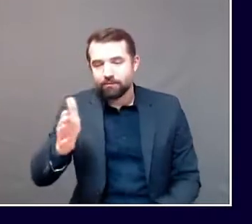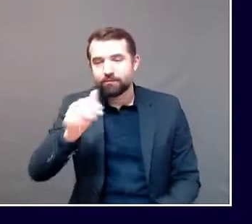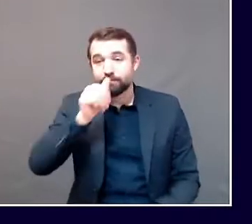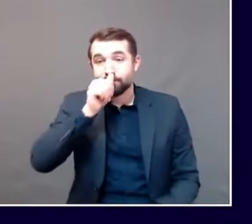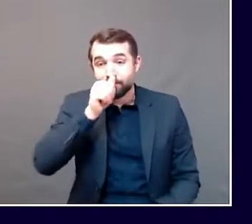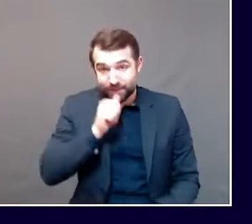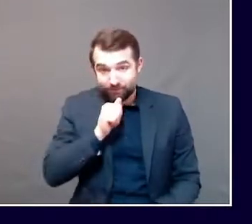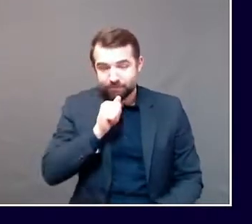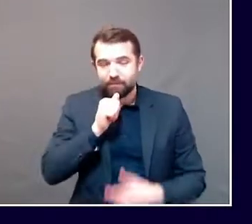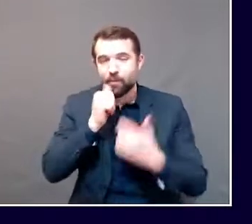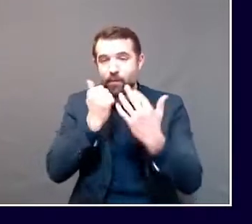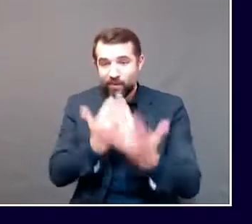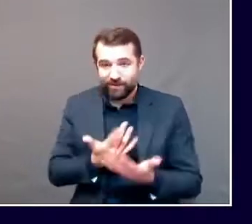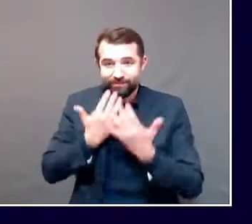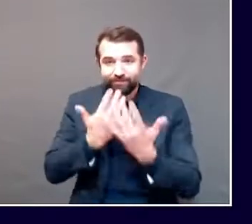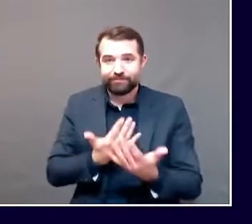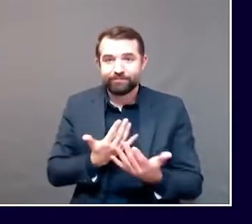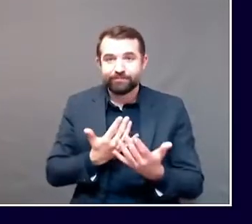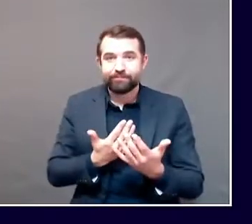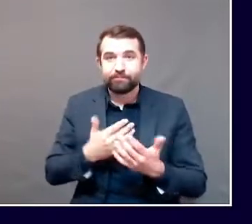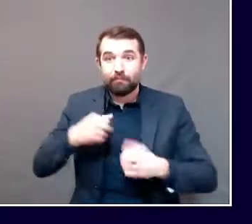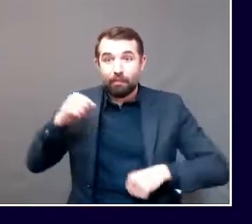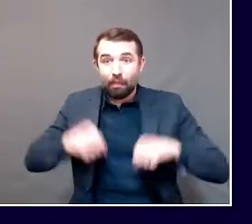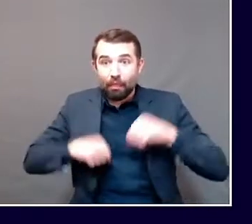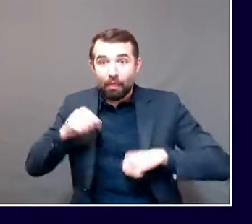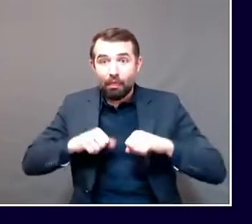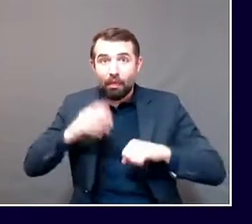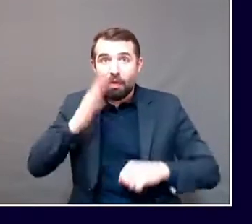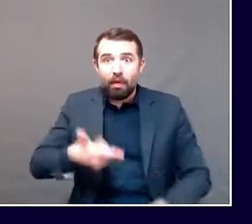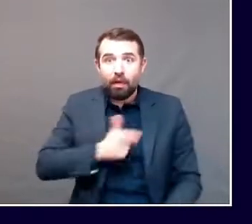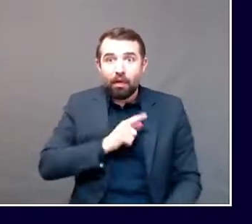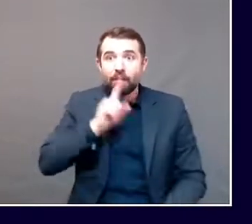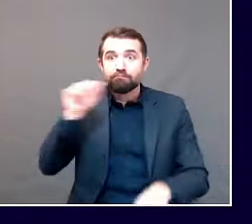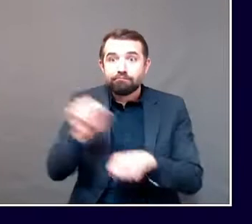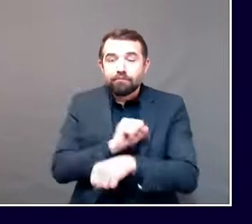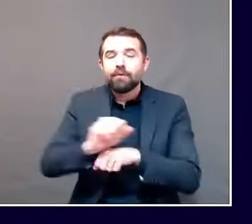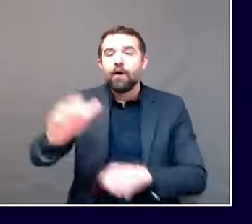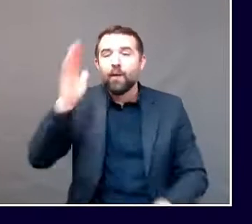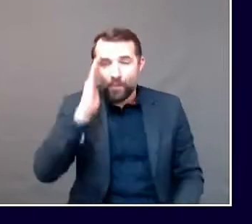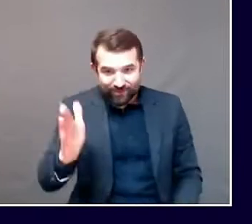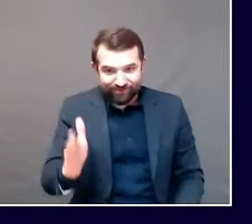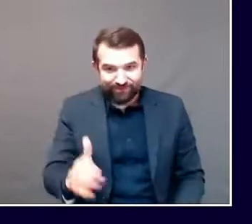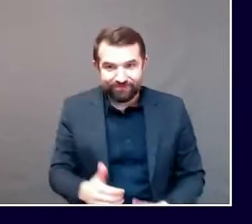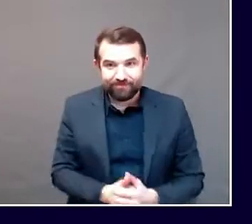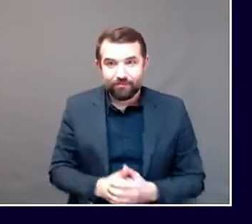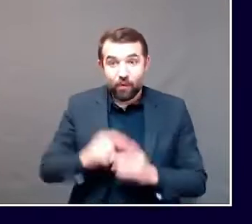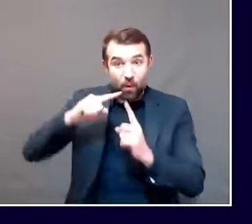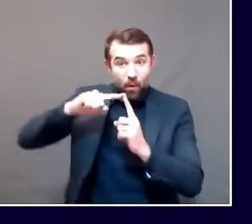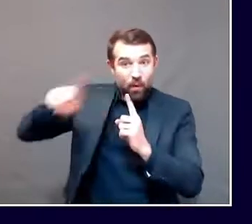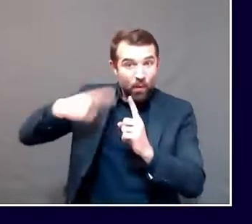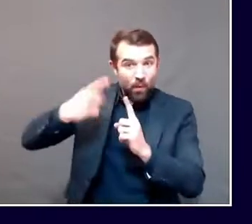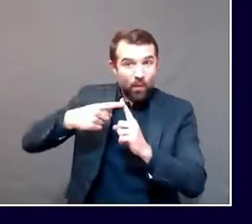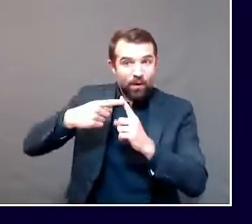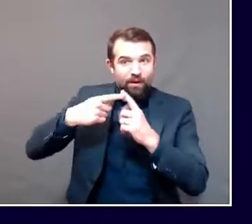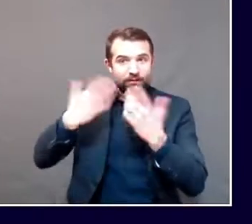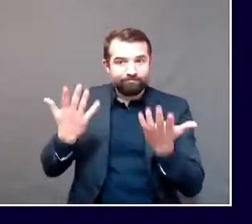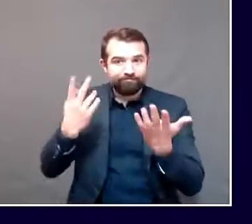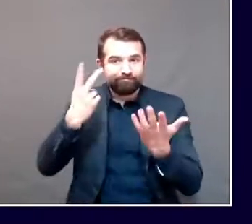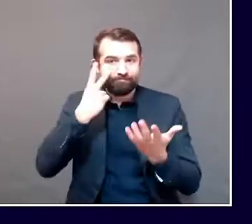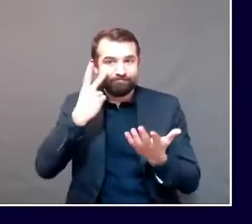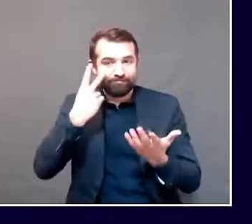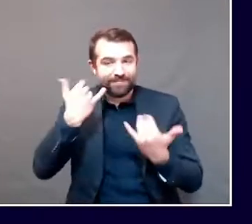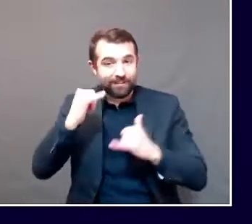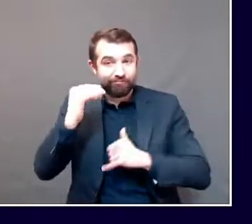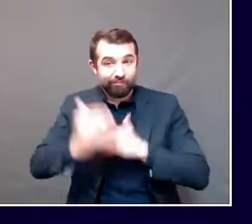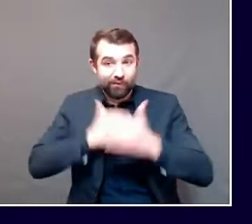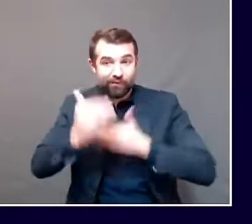watching is not whether you'll be vaccinated, it's a question of when. We are working as hard as we can to set up systems to speed that